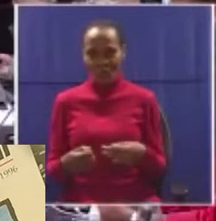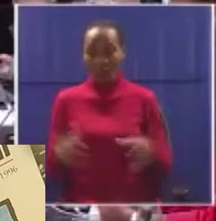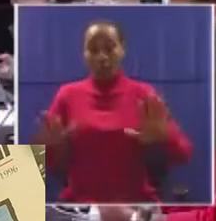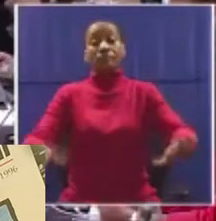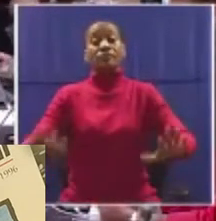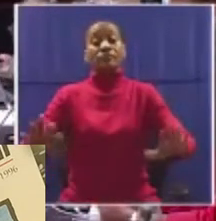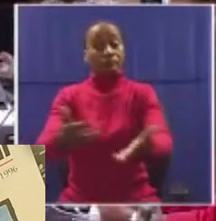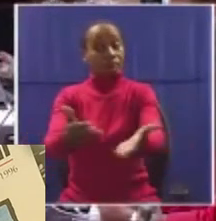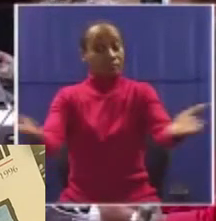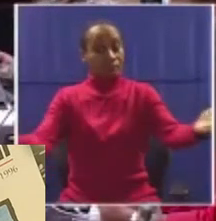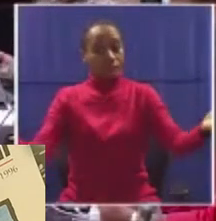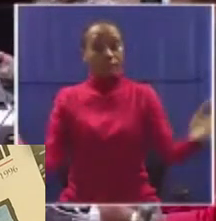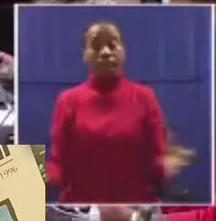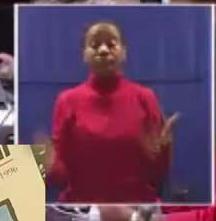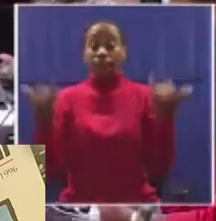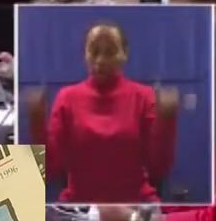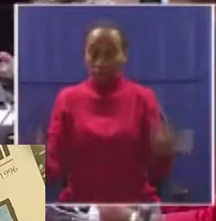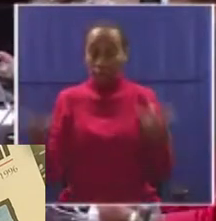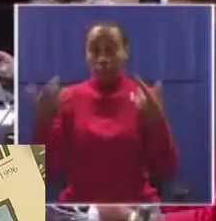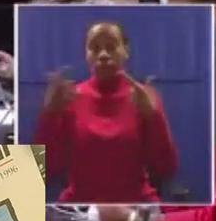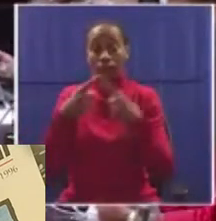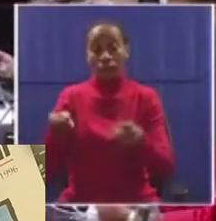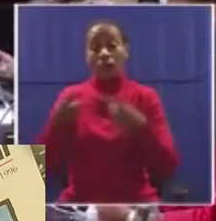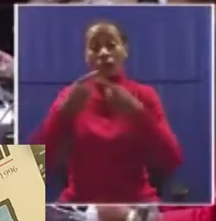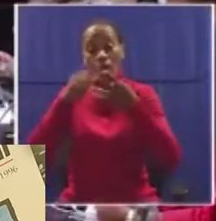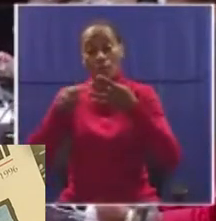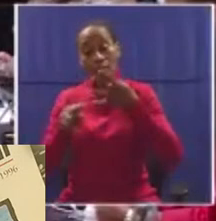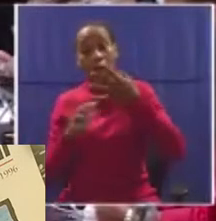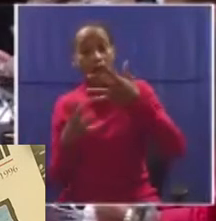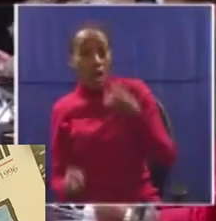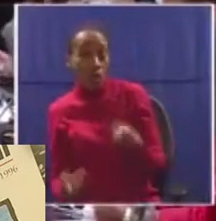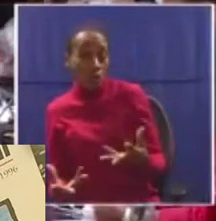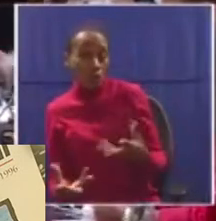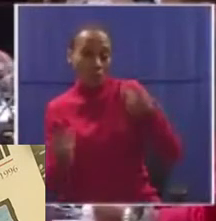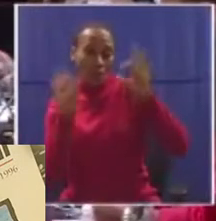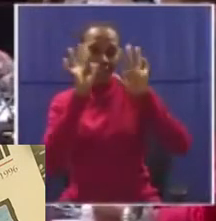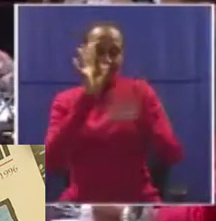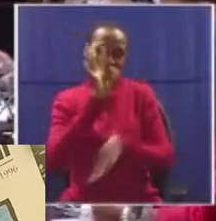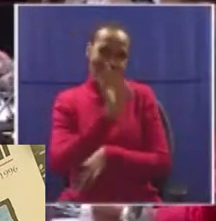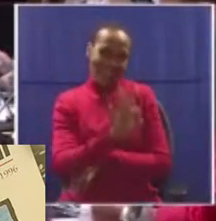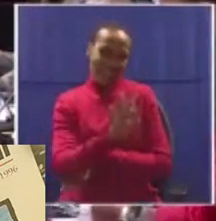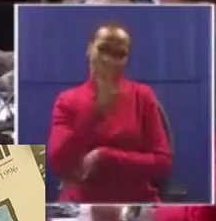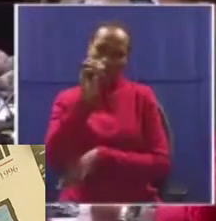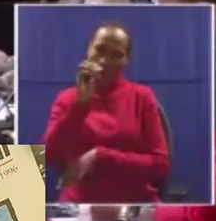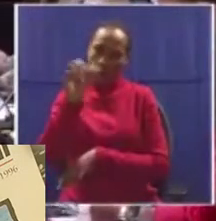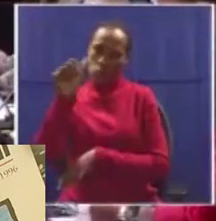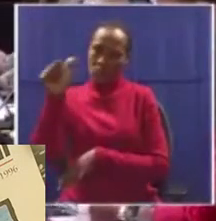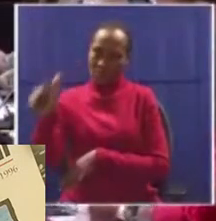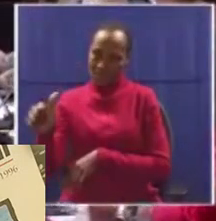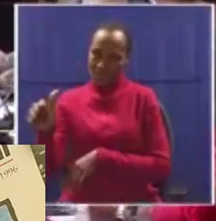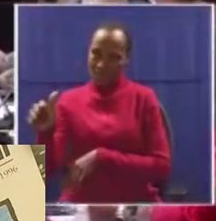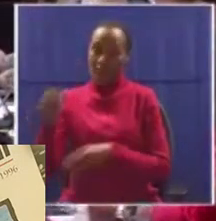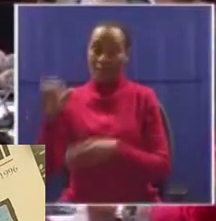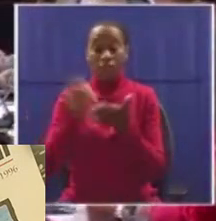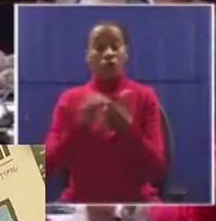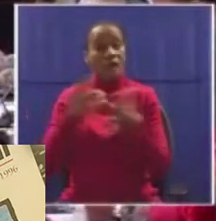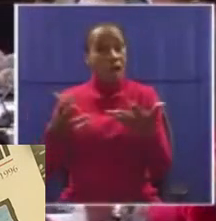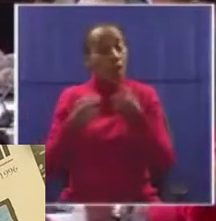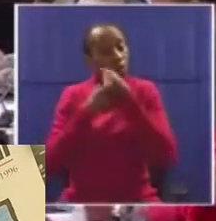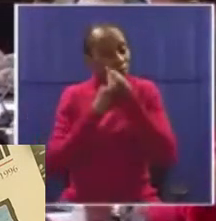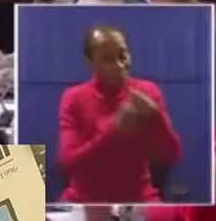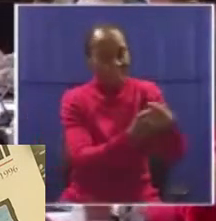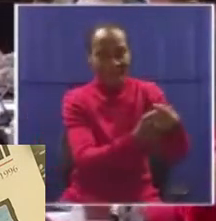order honorable members the result is as follows there's 306 members who have now voted in